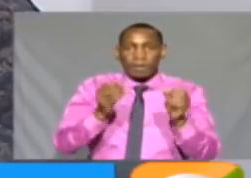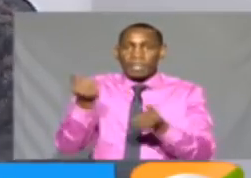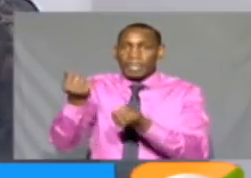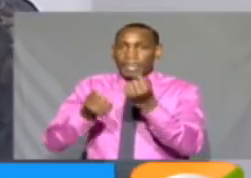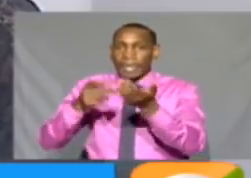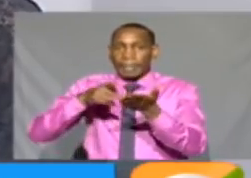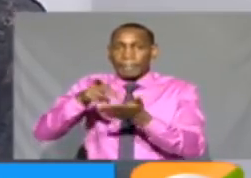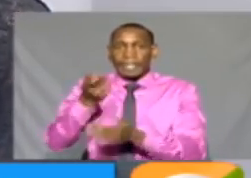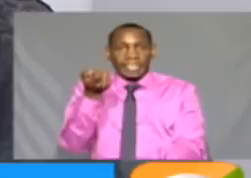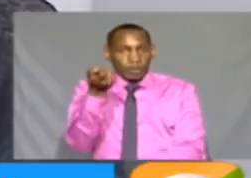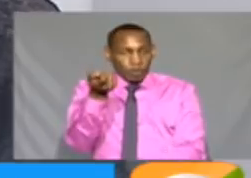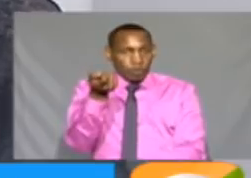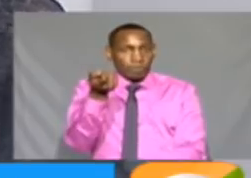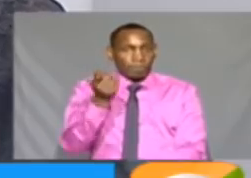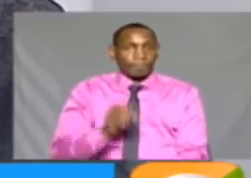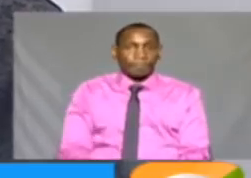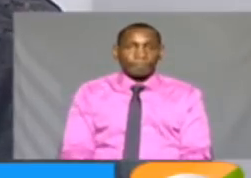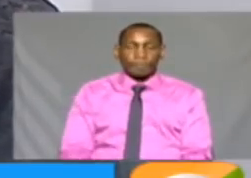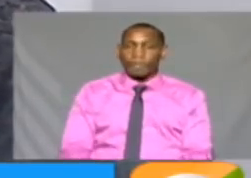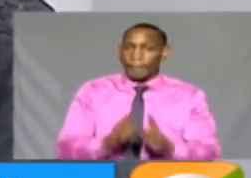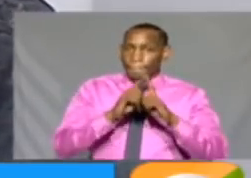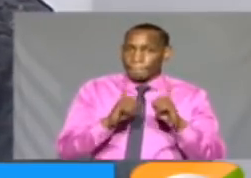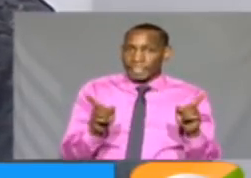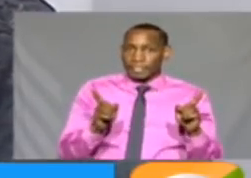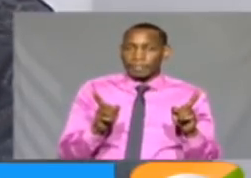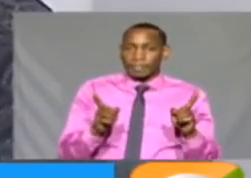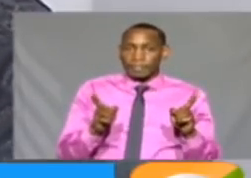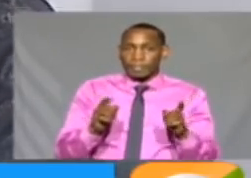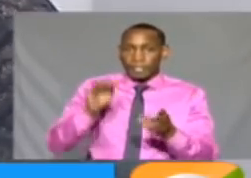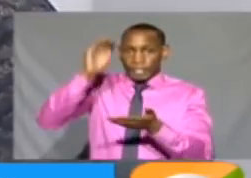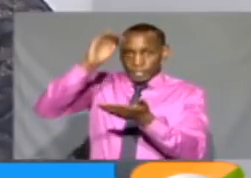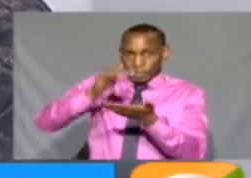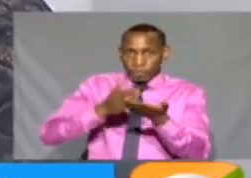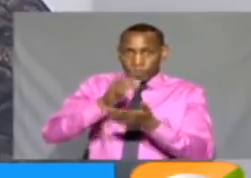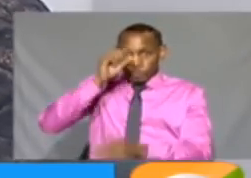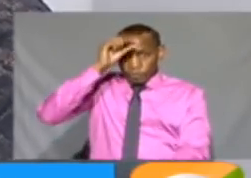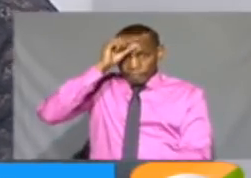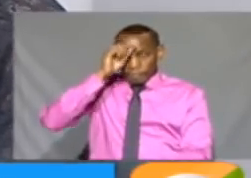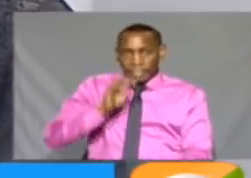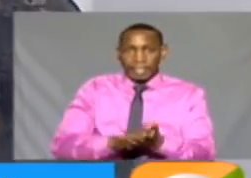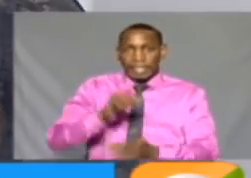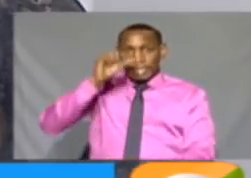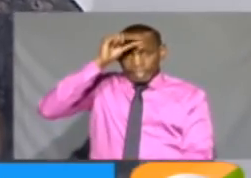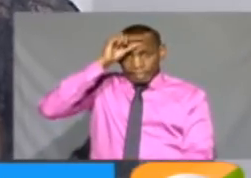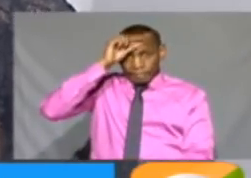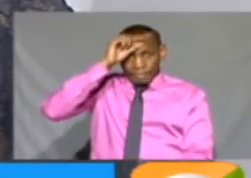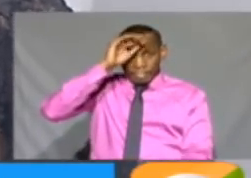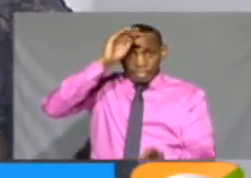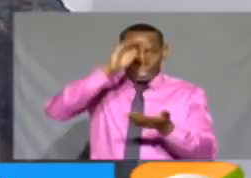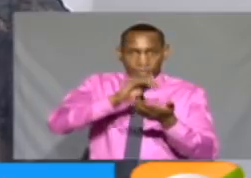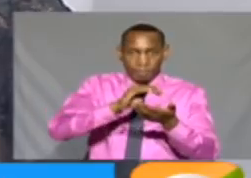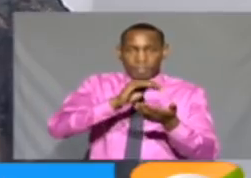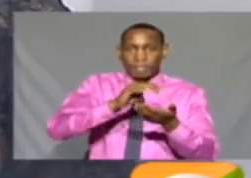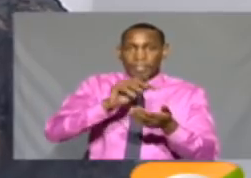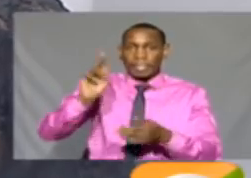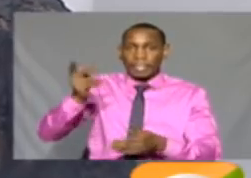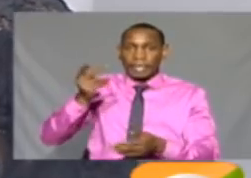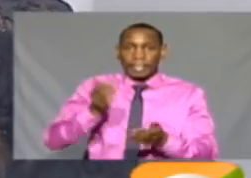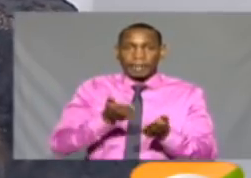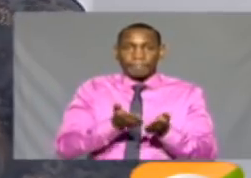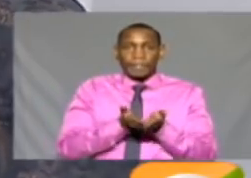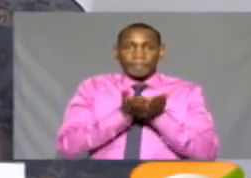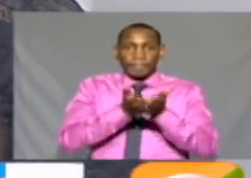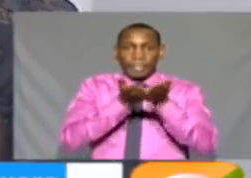a subsidized amount. But this is something that is subsidized by the government. How much is the government subsidizing Kenya Ferry Services